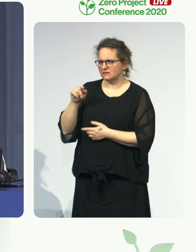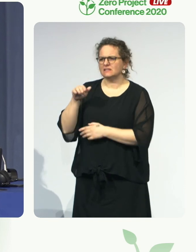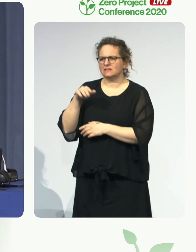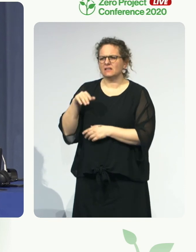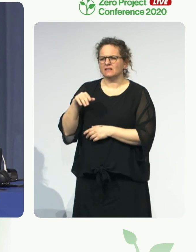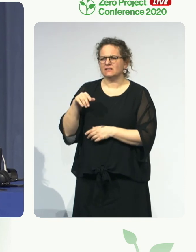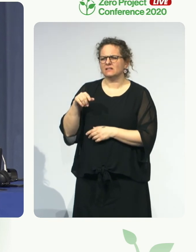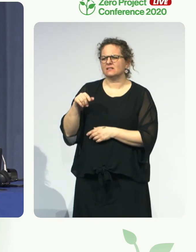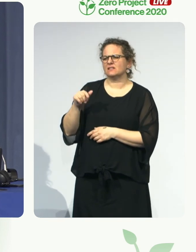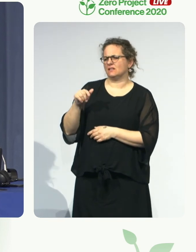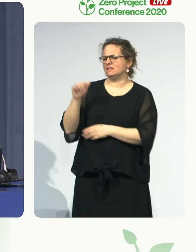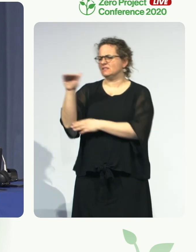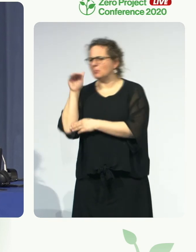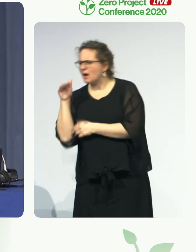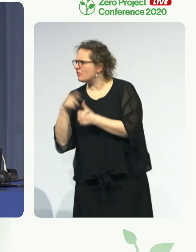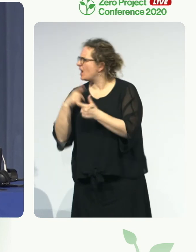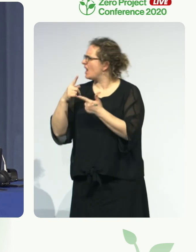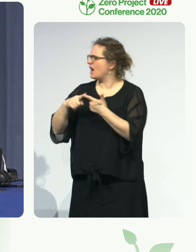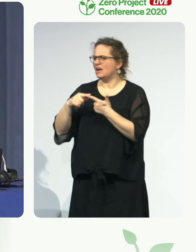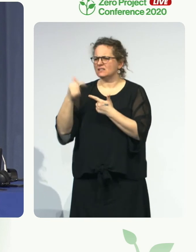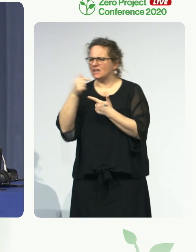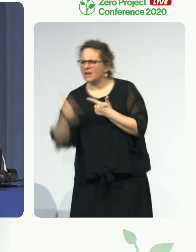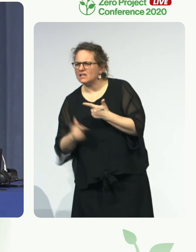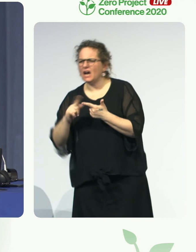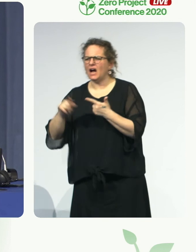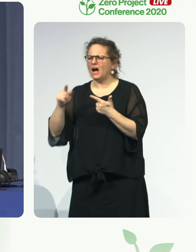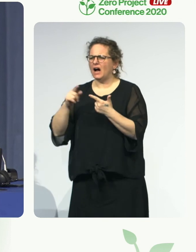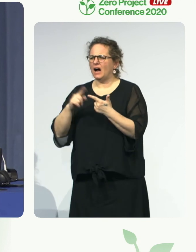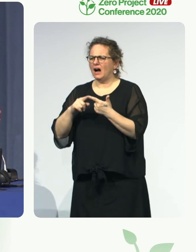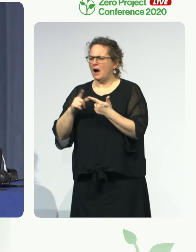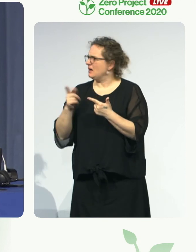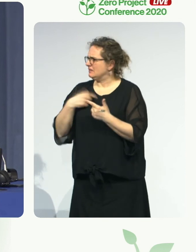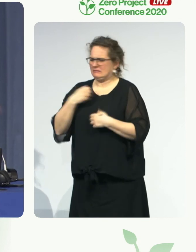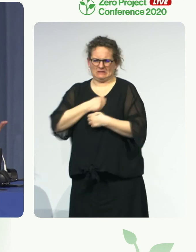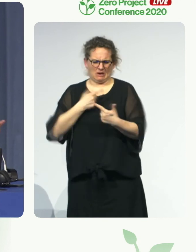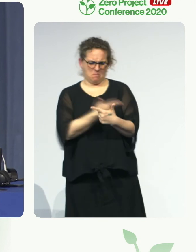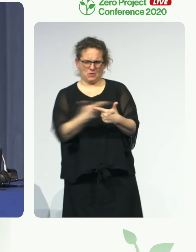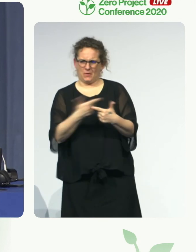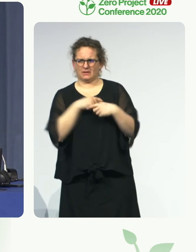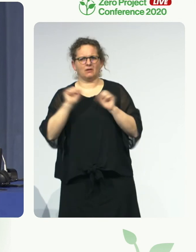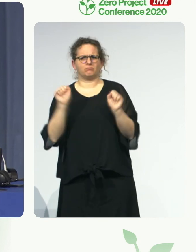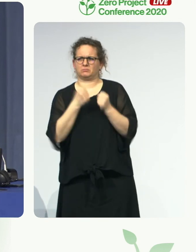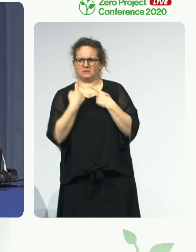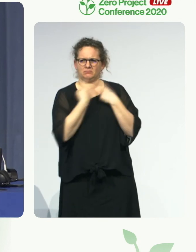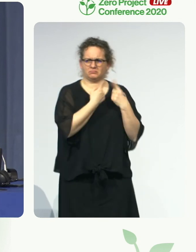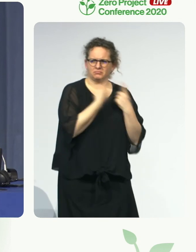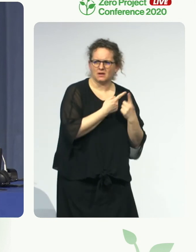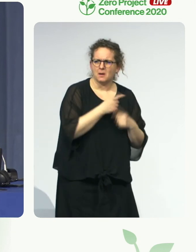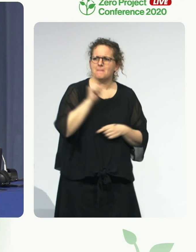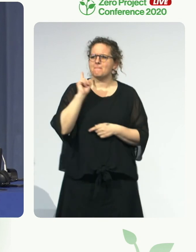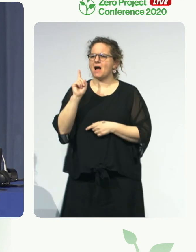yeah. So I can't really talk on that, and overall in our education portfolio it really depends on